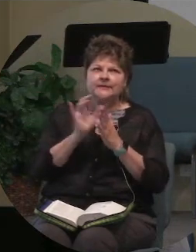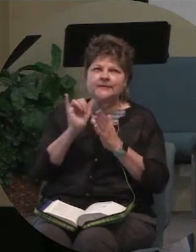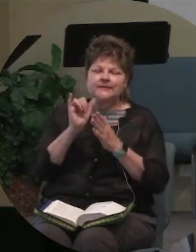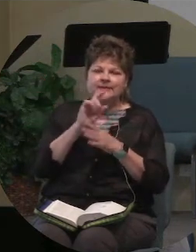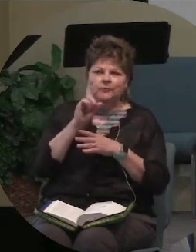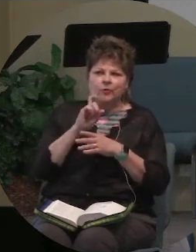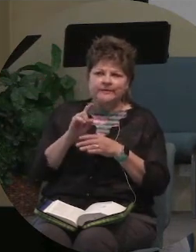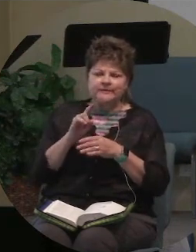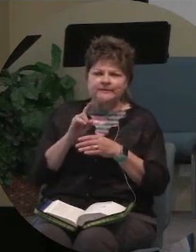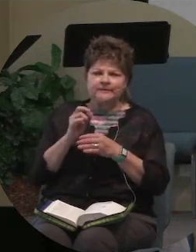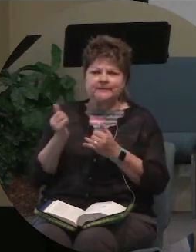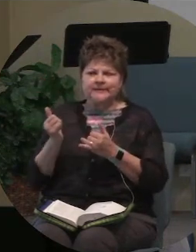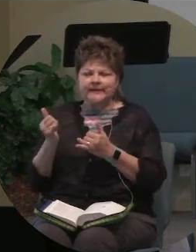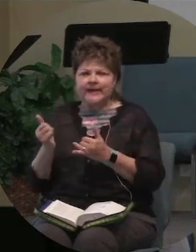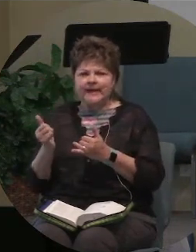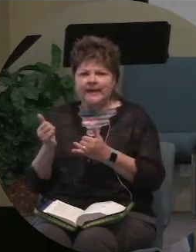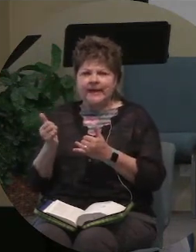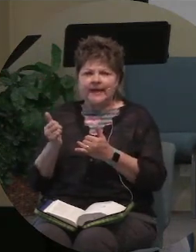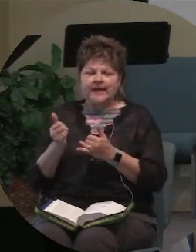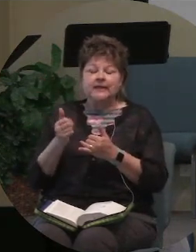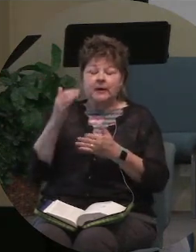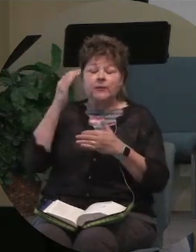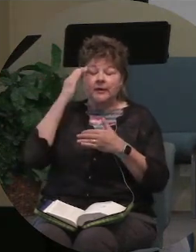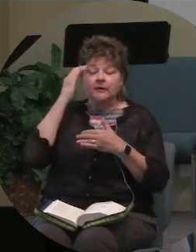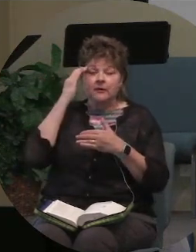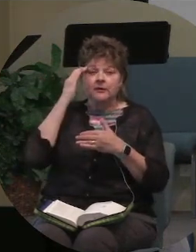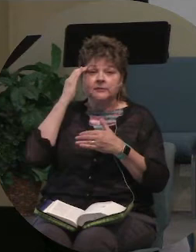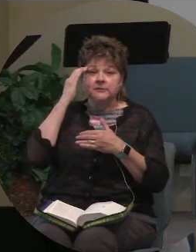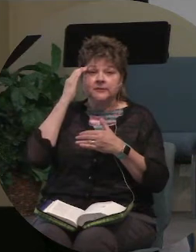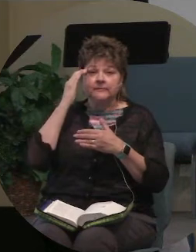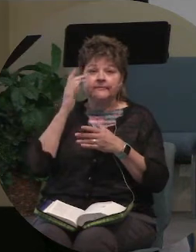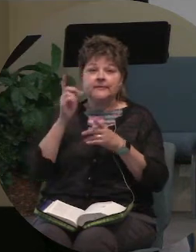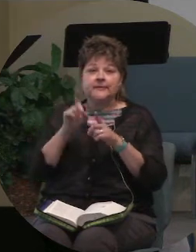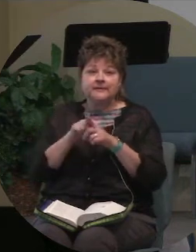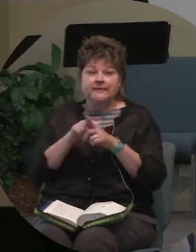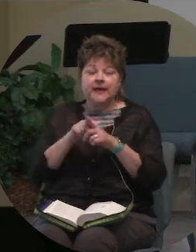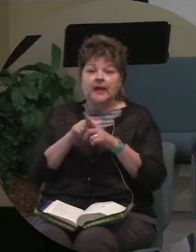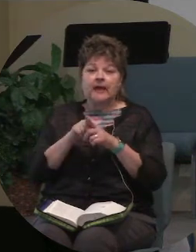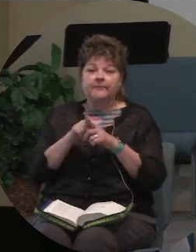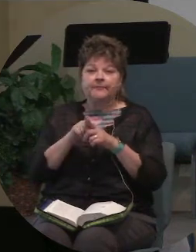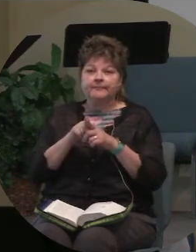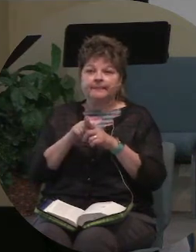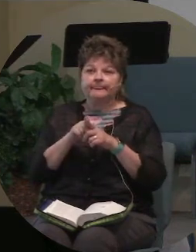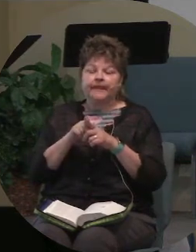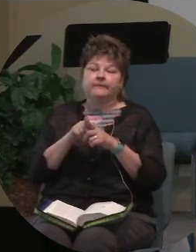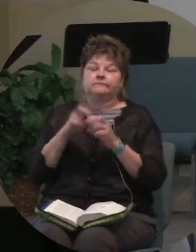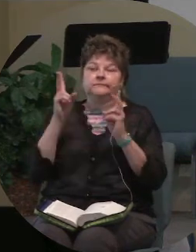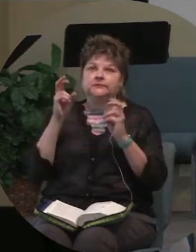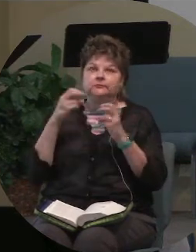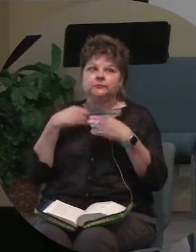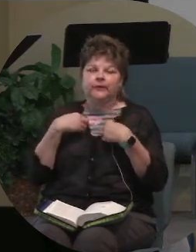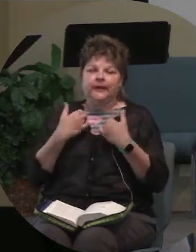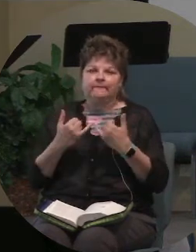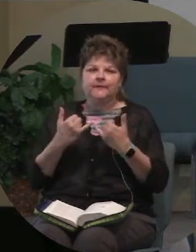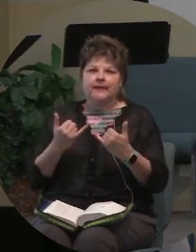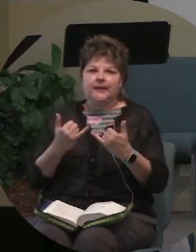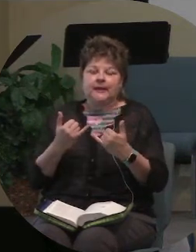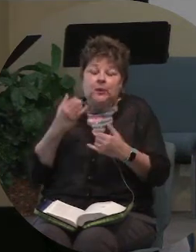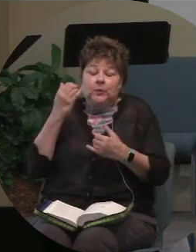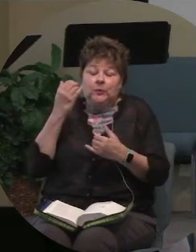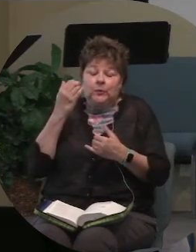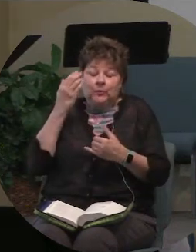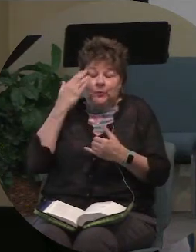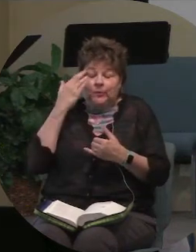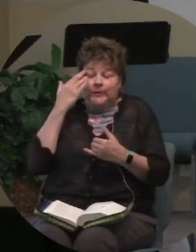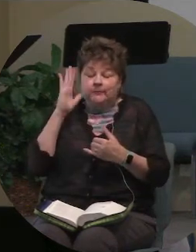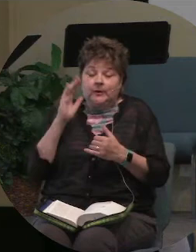we're asking today, and they were acknowledging the same lackings that we have today, is that we just don't know how to be kind